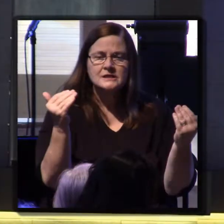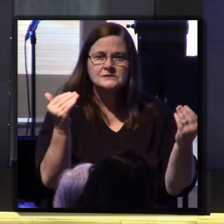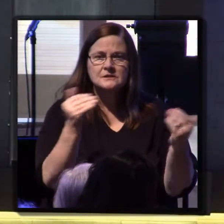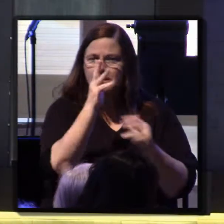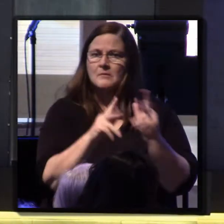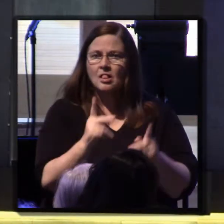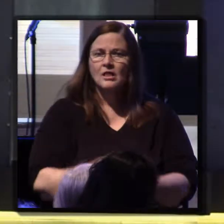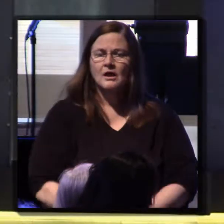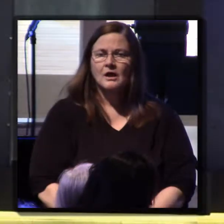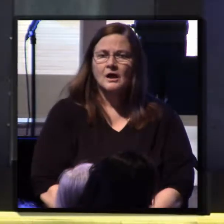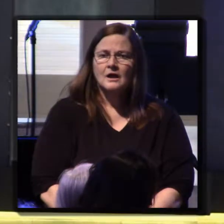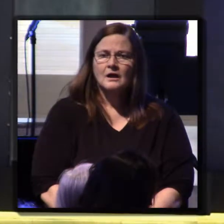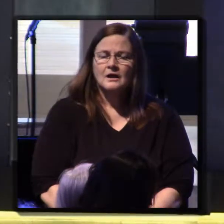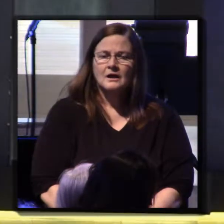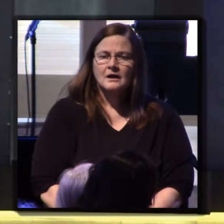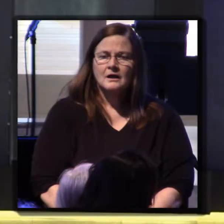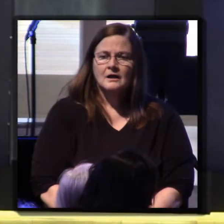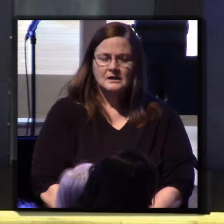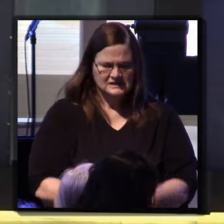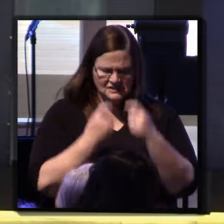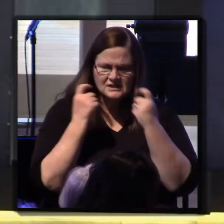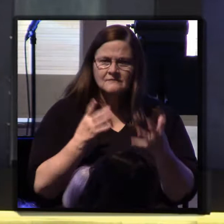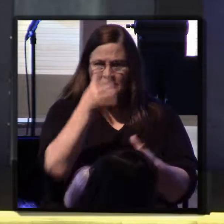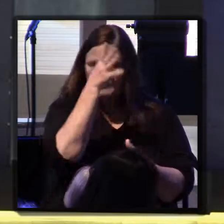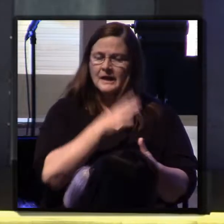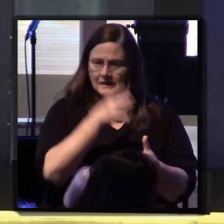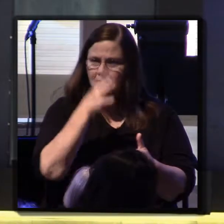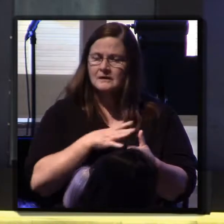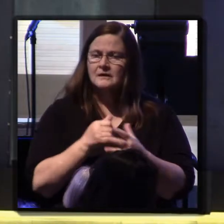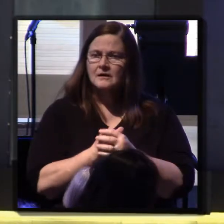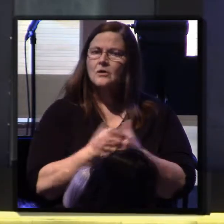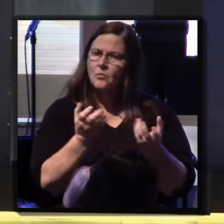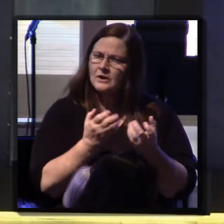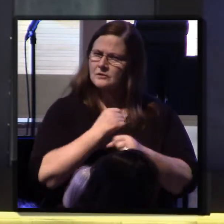was a victim of unjust men,